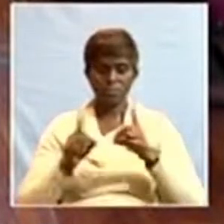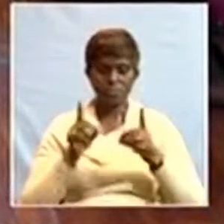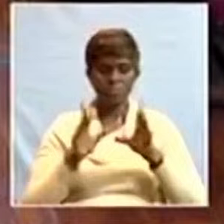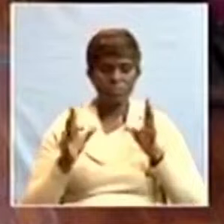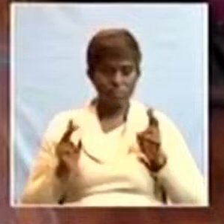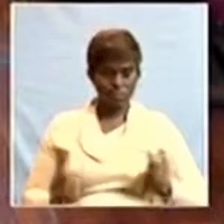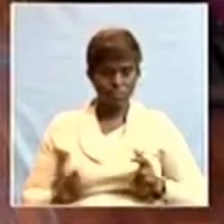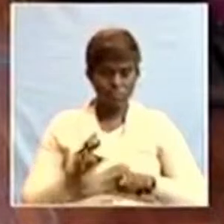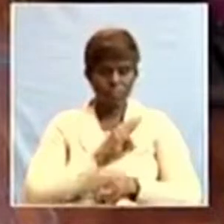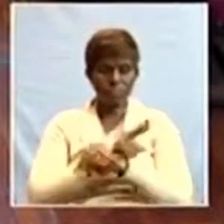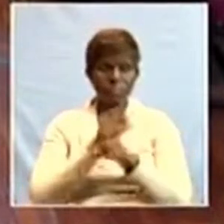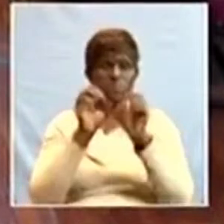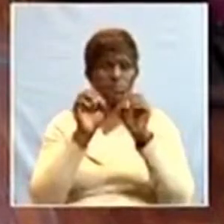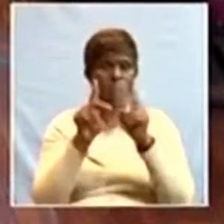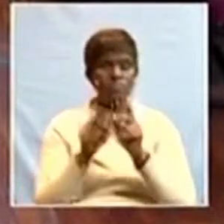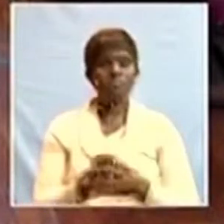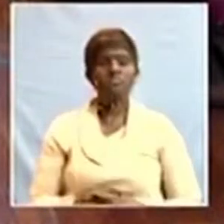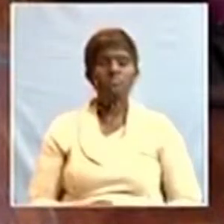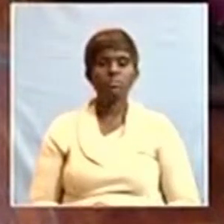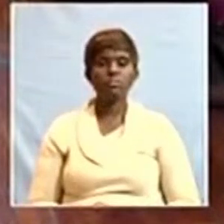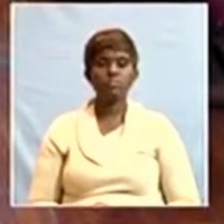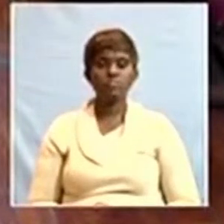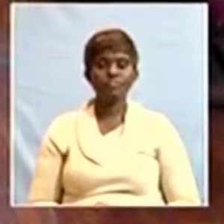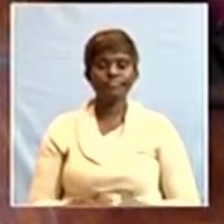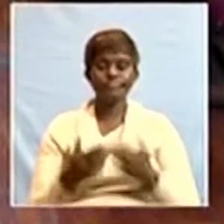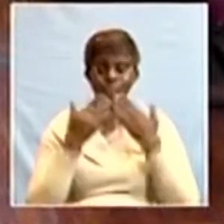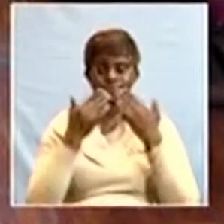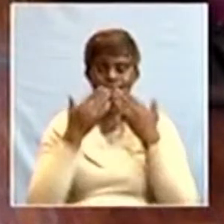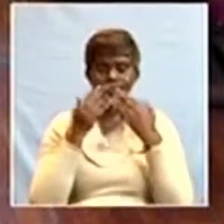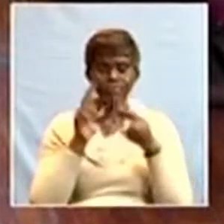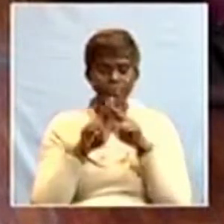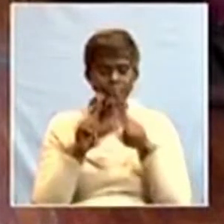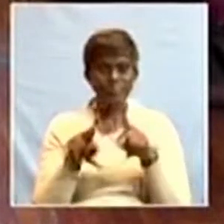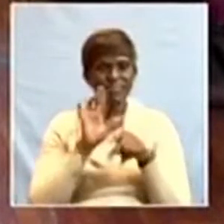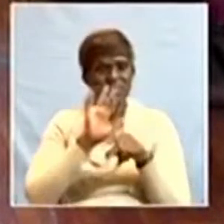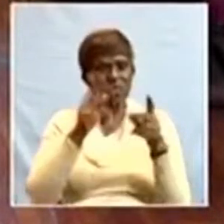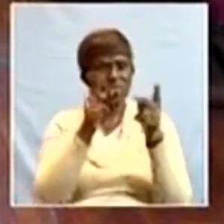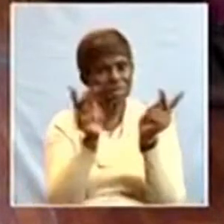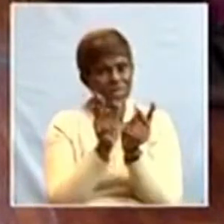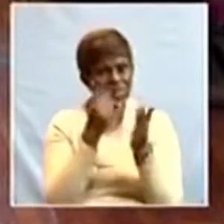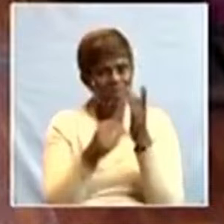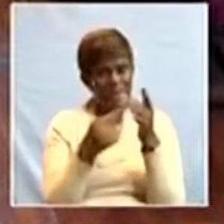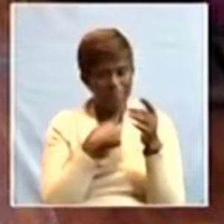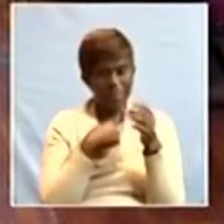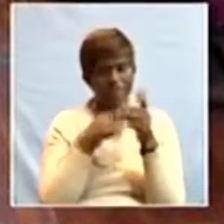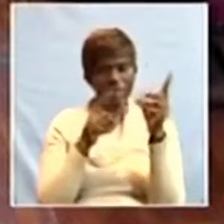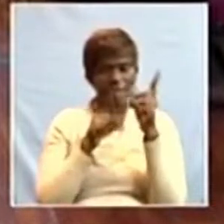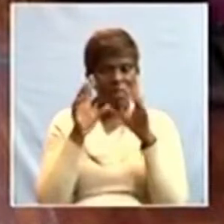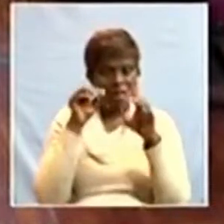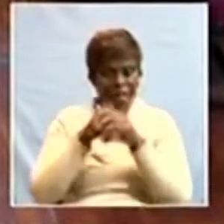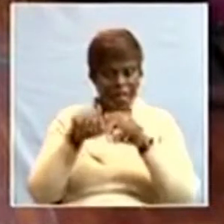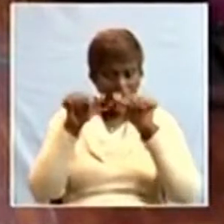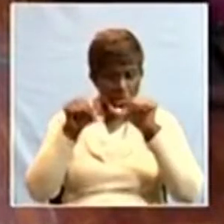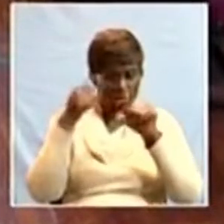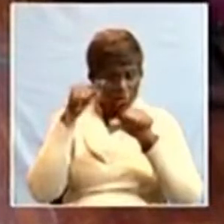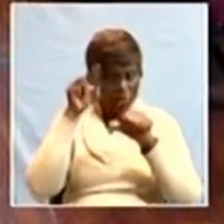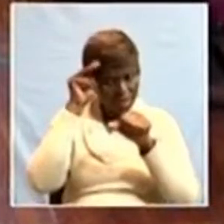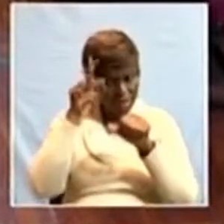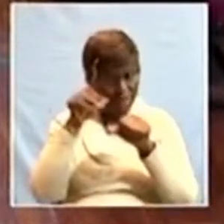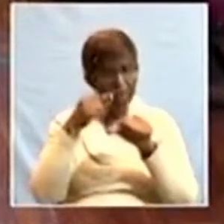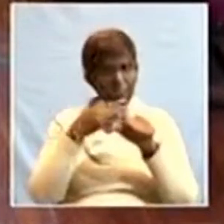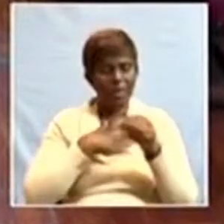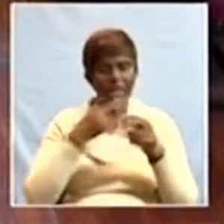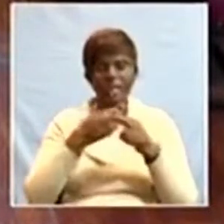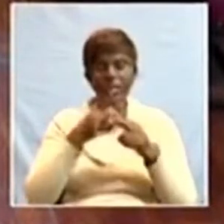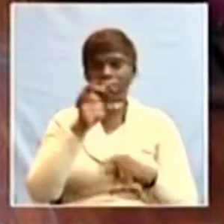Director? Okay. Thank you, Chair. What's your position? I'm the Director Internal Audit for the Ministry. Julius Mwanza is my